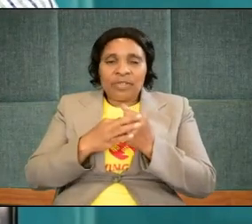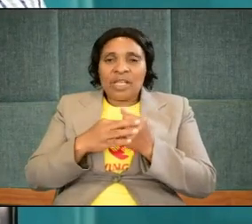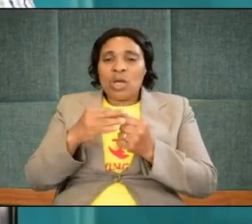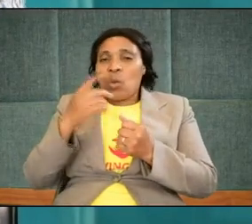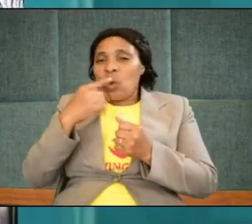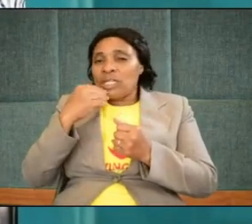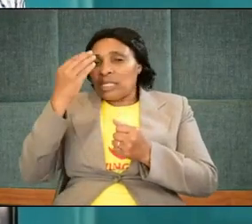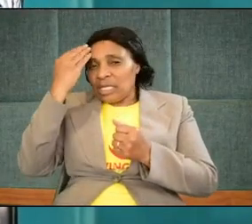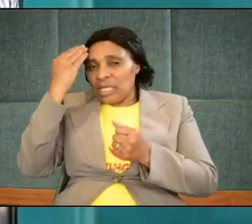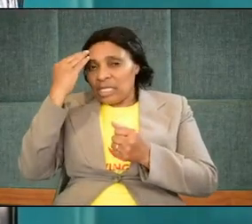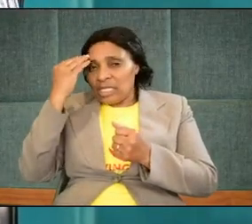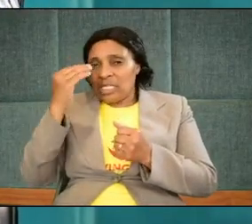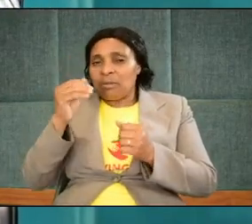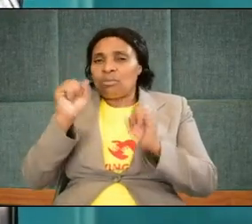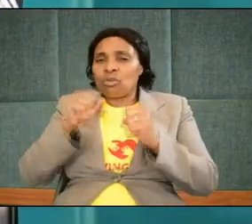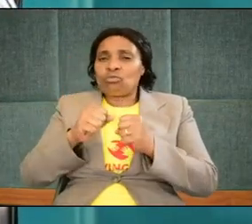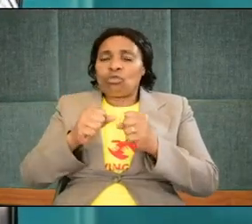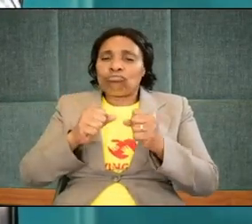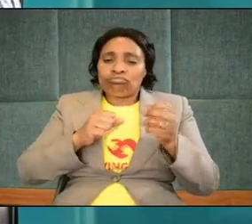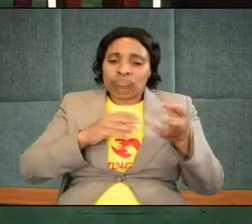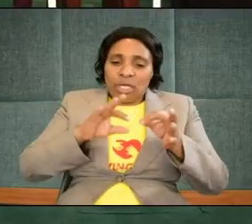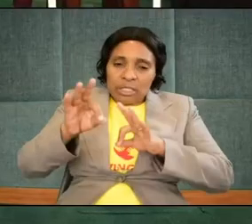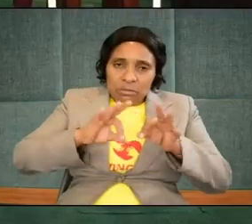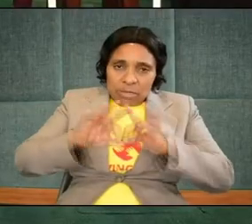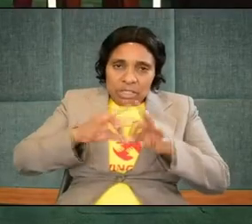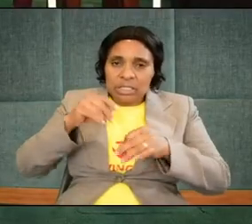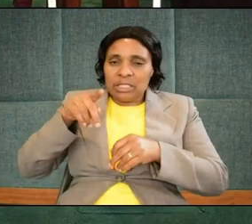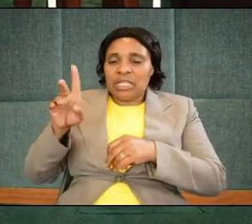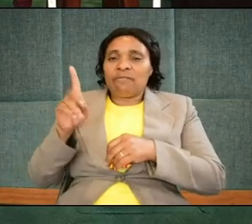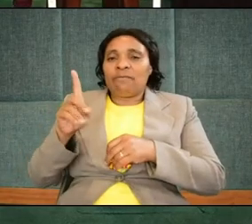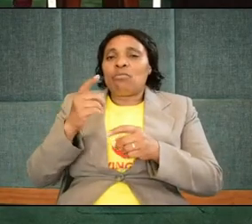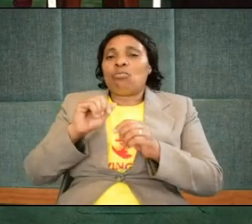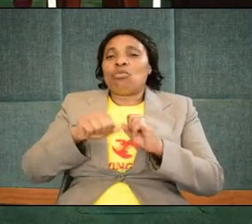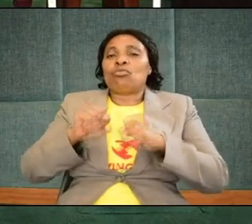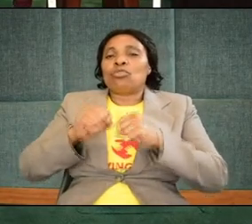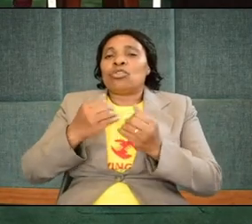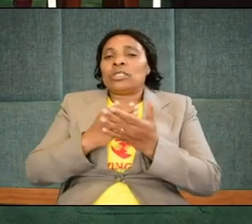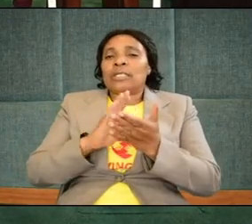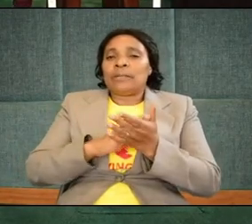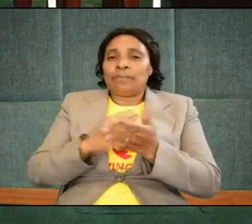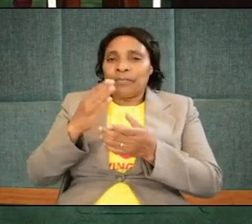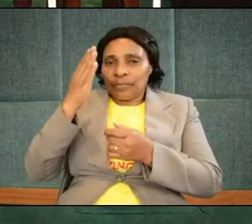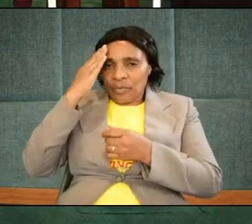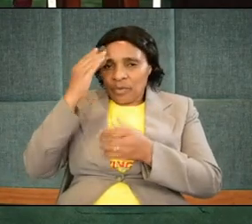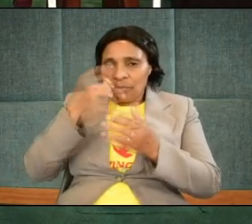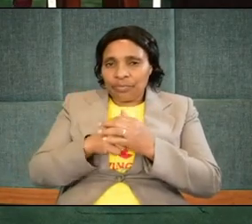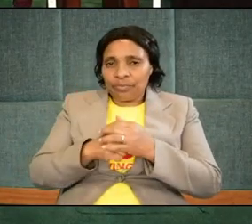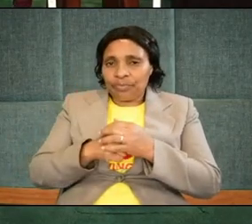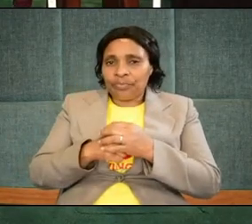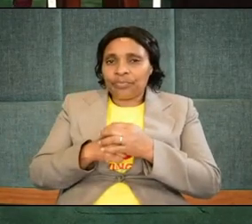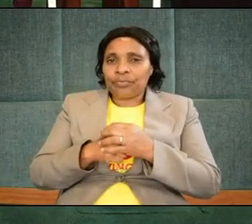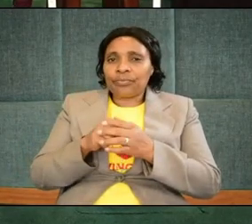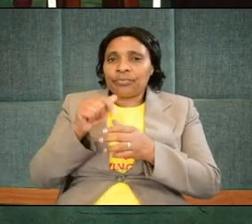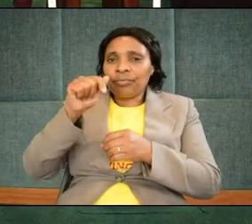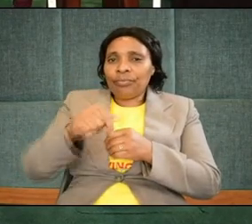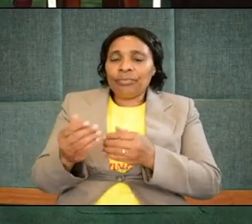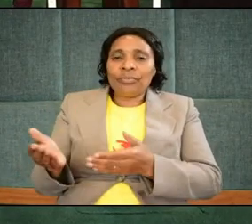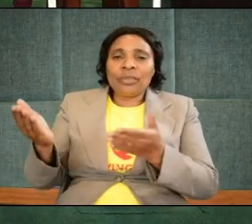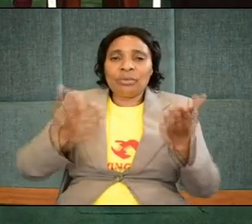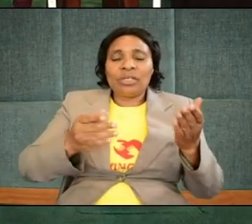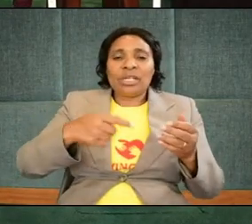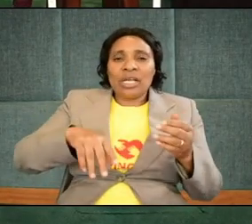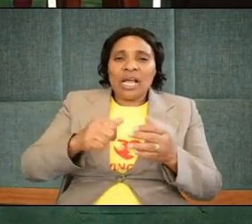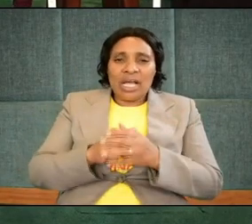had fascinating insights on this. Could you share them with us, Ashley? Yeah, you know, this brings us to